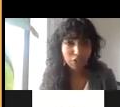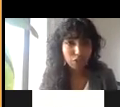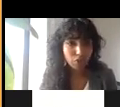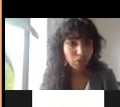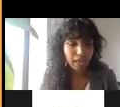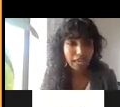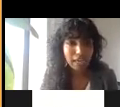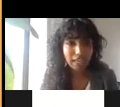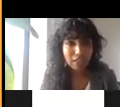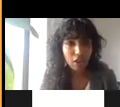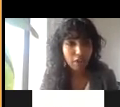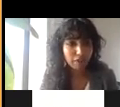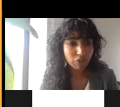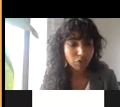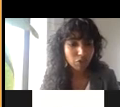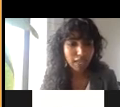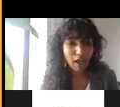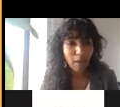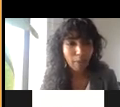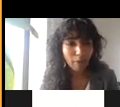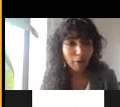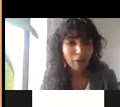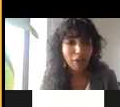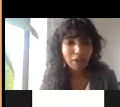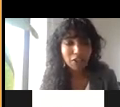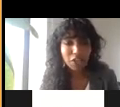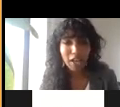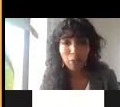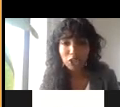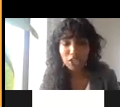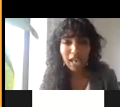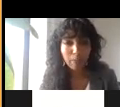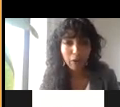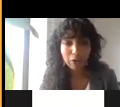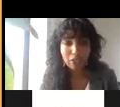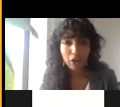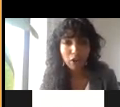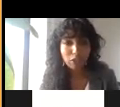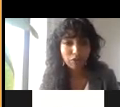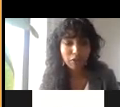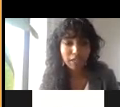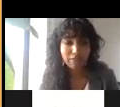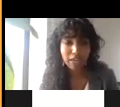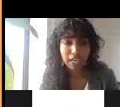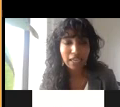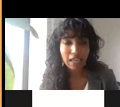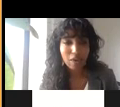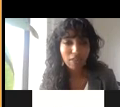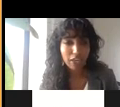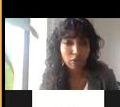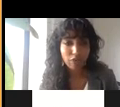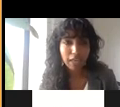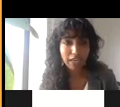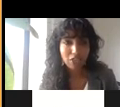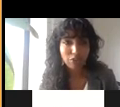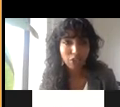pleasure to hand things off to the incomparable Chanel Portia Albert, who is our host for the evening. We thank